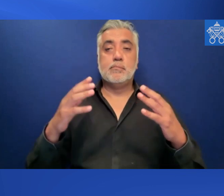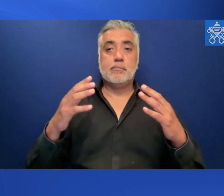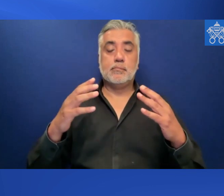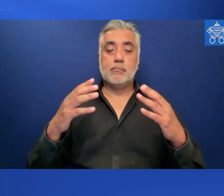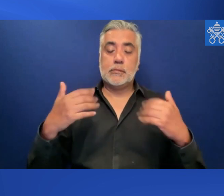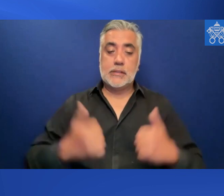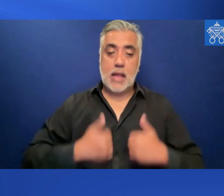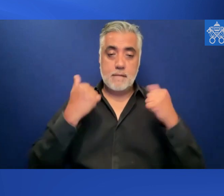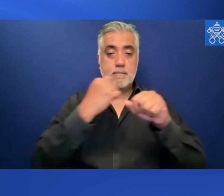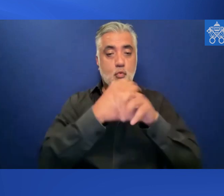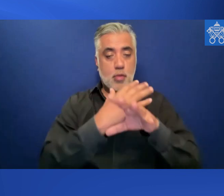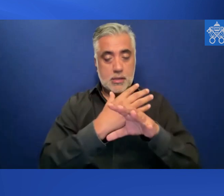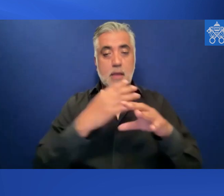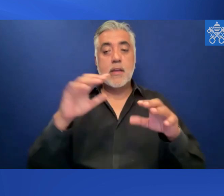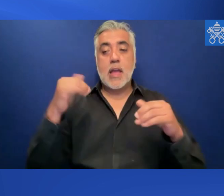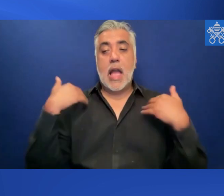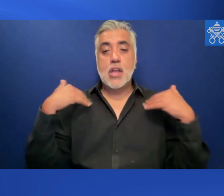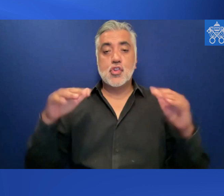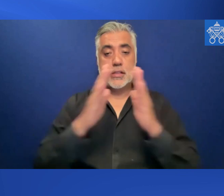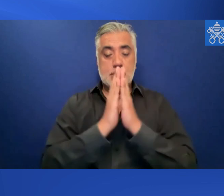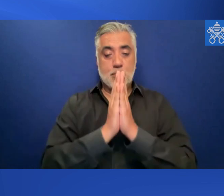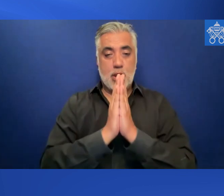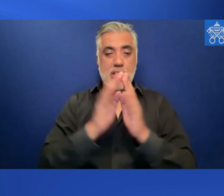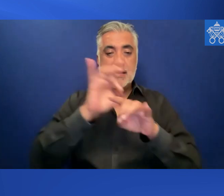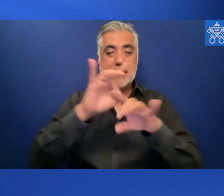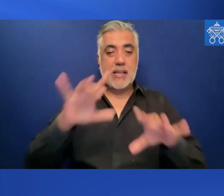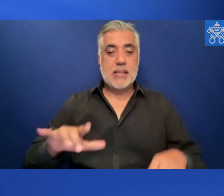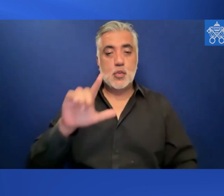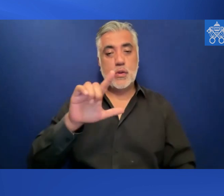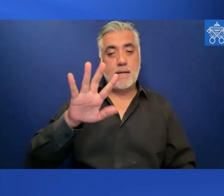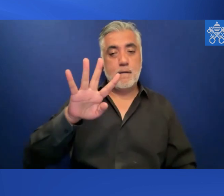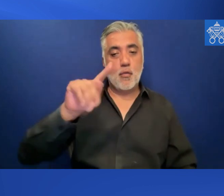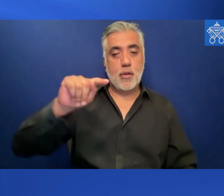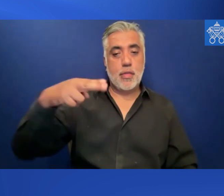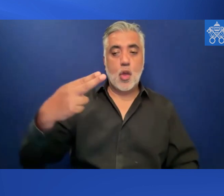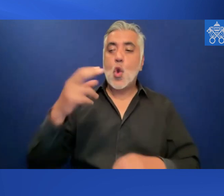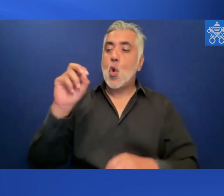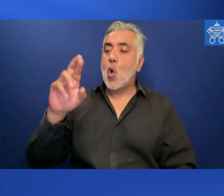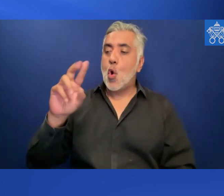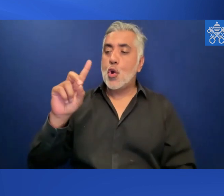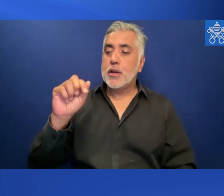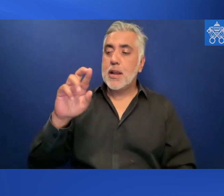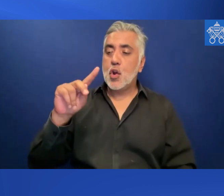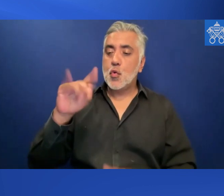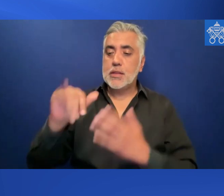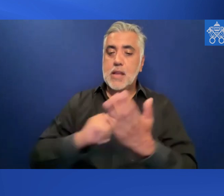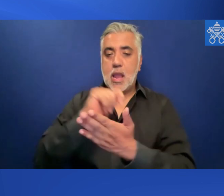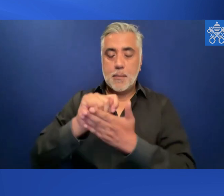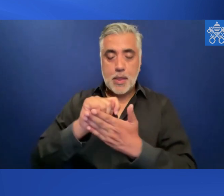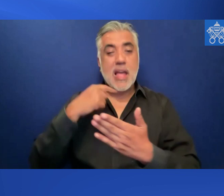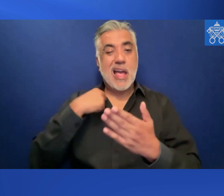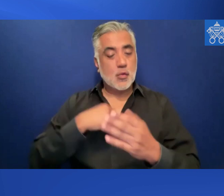And this brings to the end our live broadcast of the Angelus Prayer this Sunday, the 24th Sunday of in Ordinary